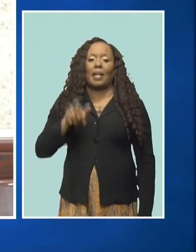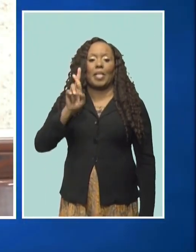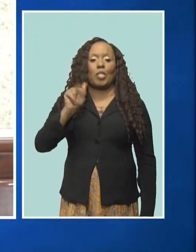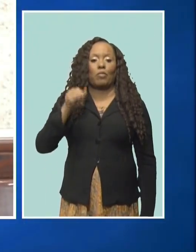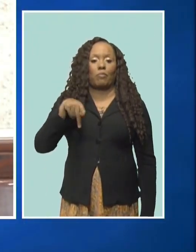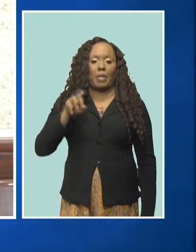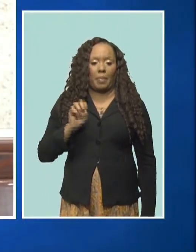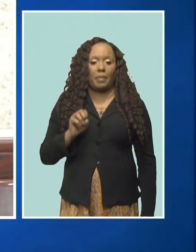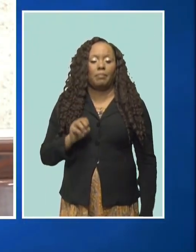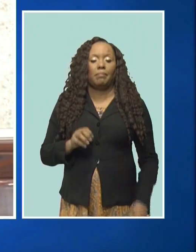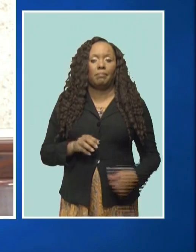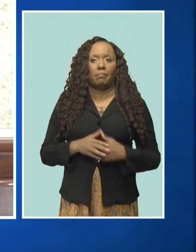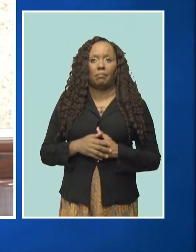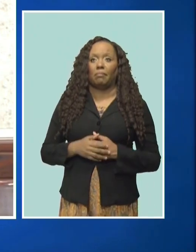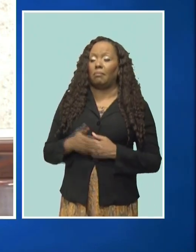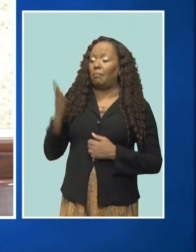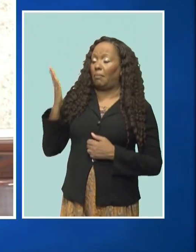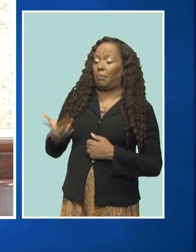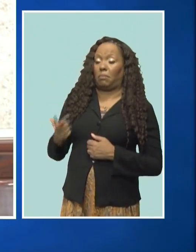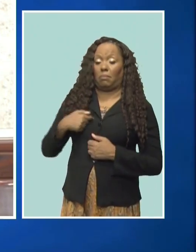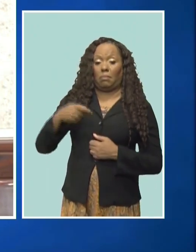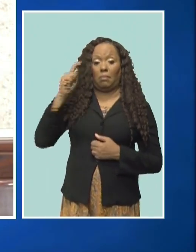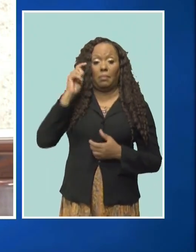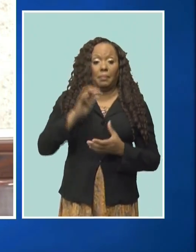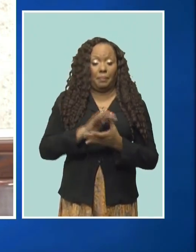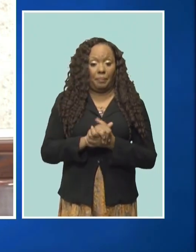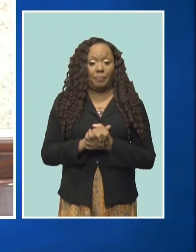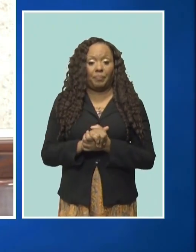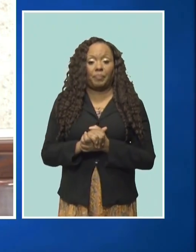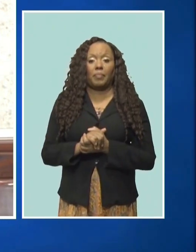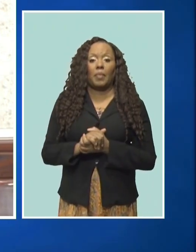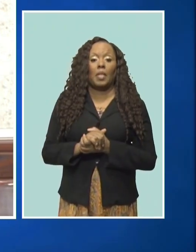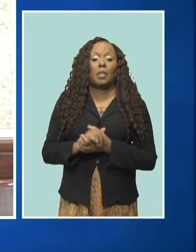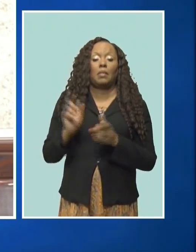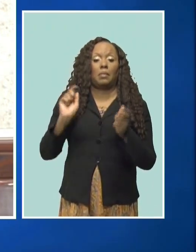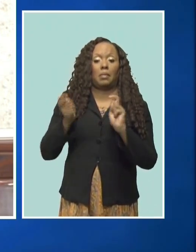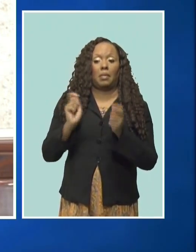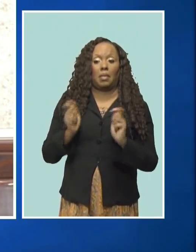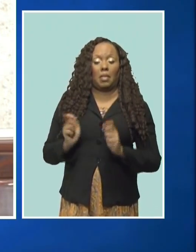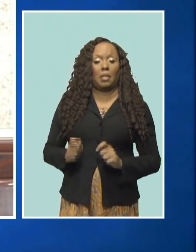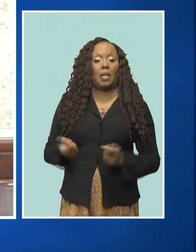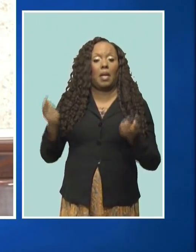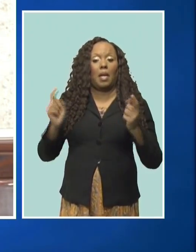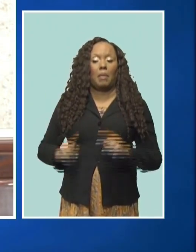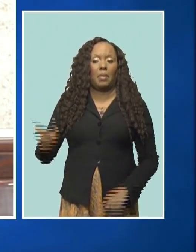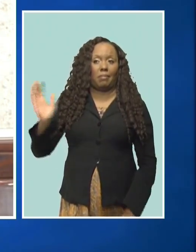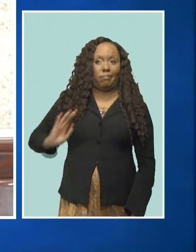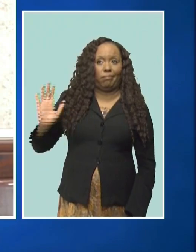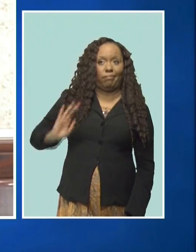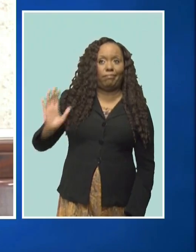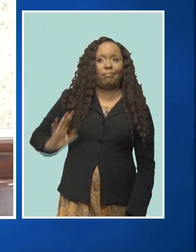been before us and afforded for a long time. So often we will hear